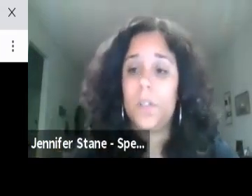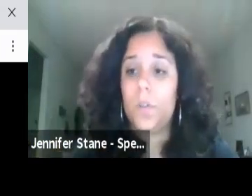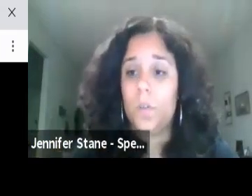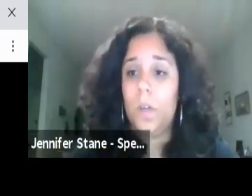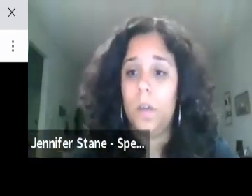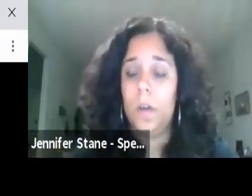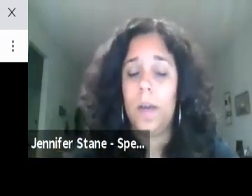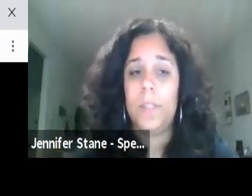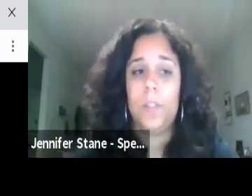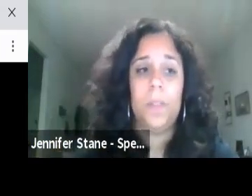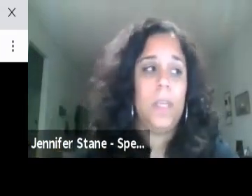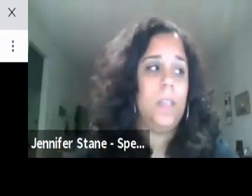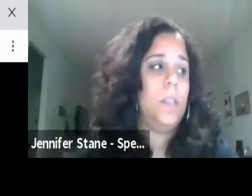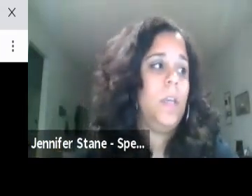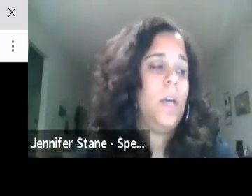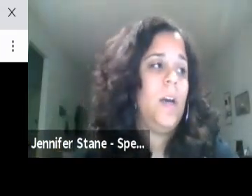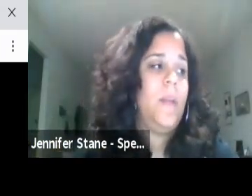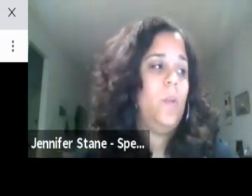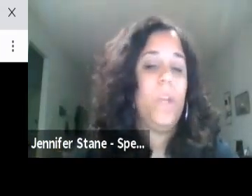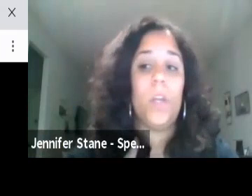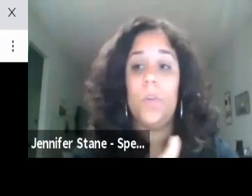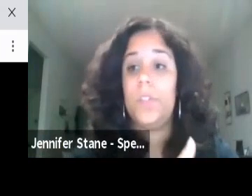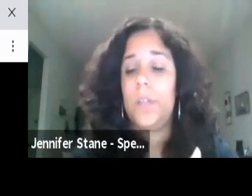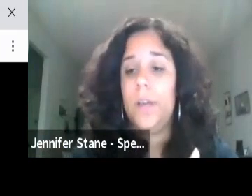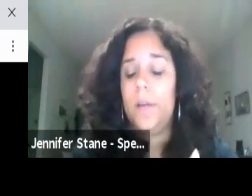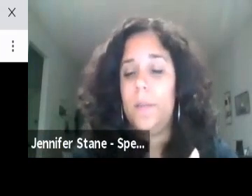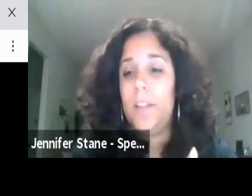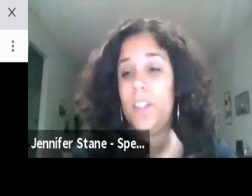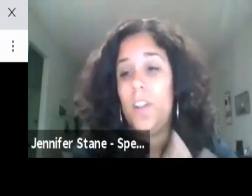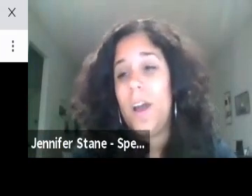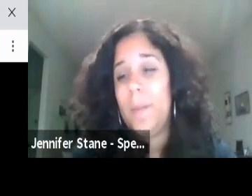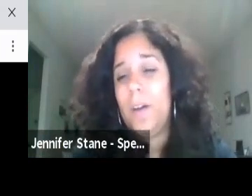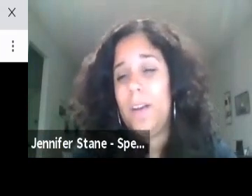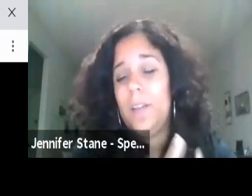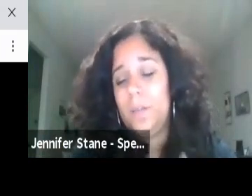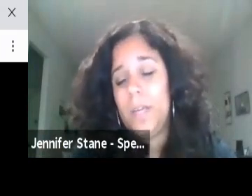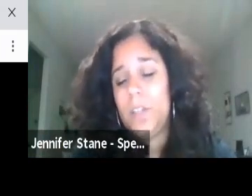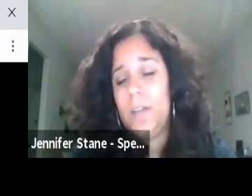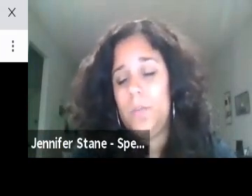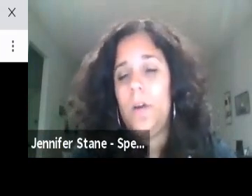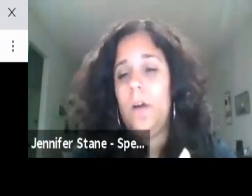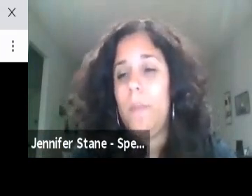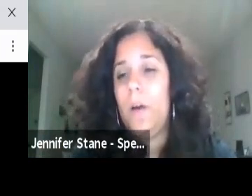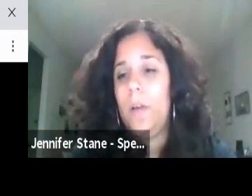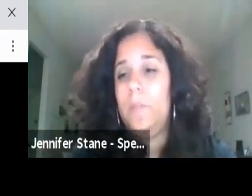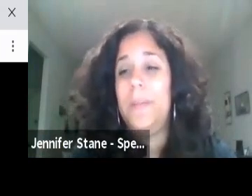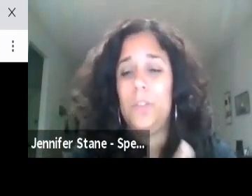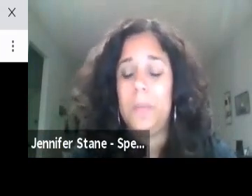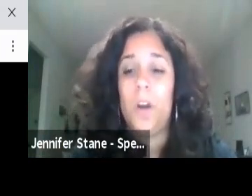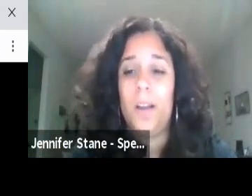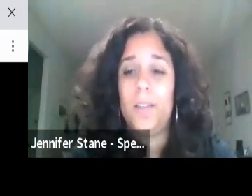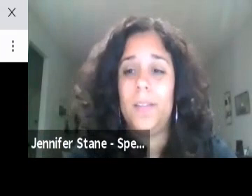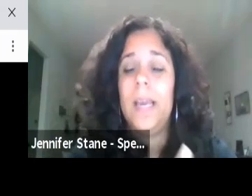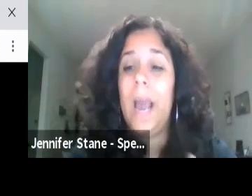some physical disabilities, and we used, I learned a lot about, and when I taught as well, about